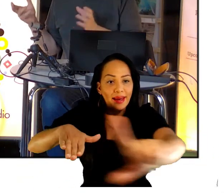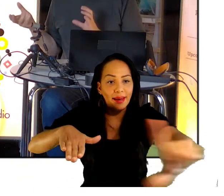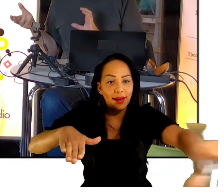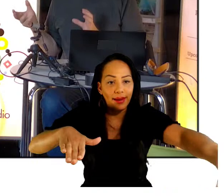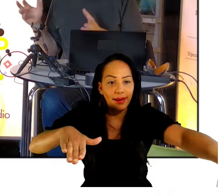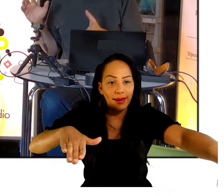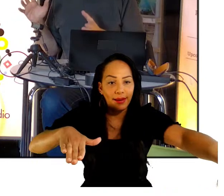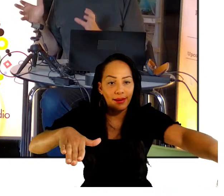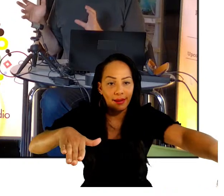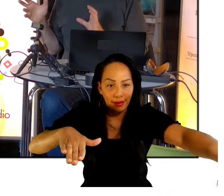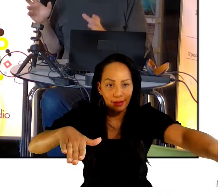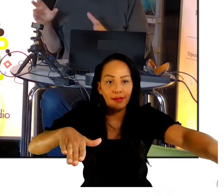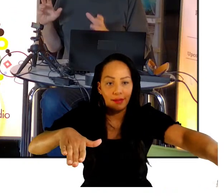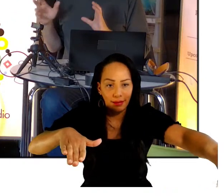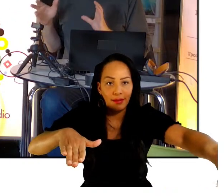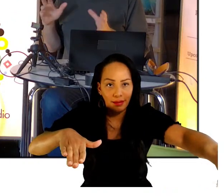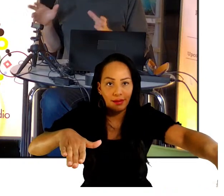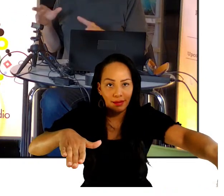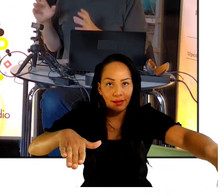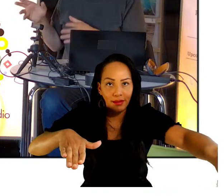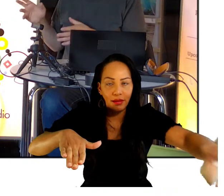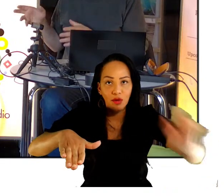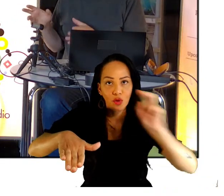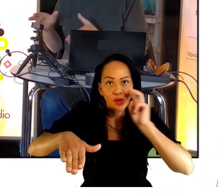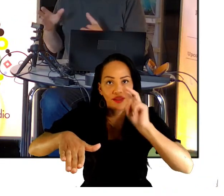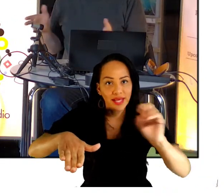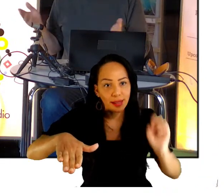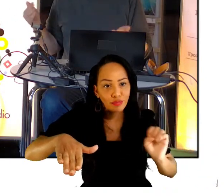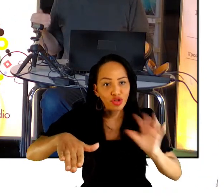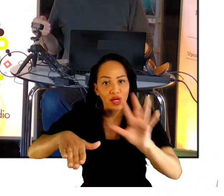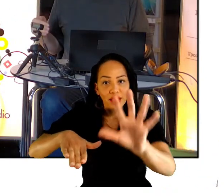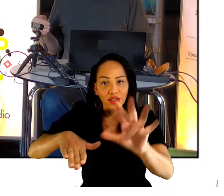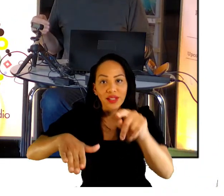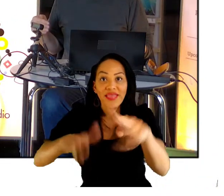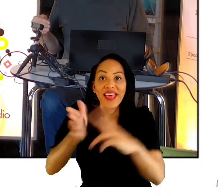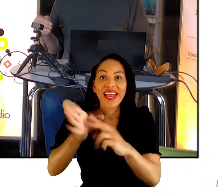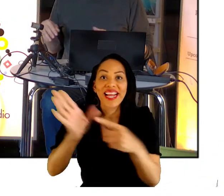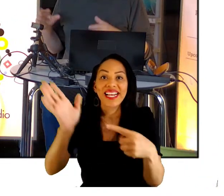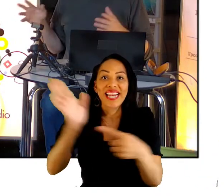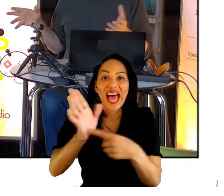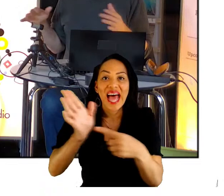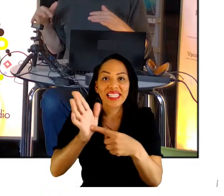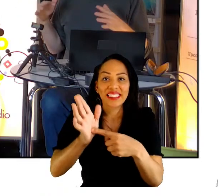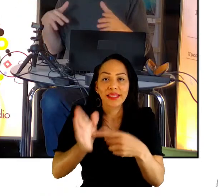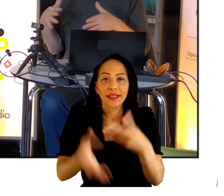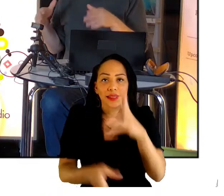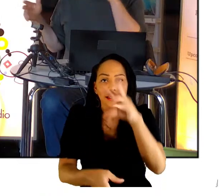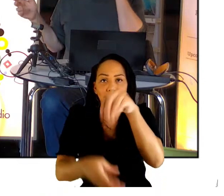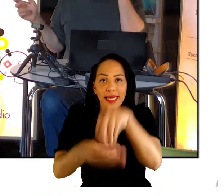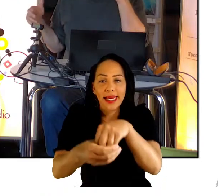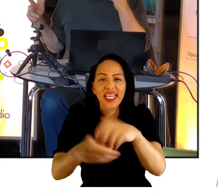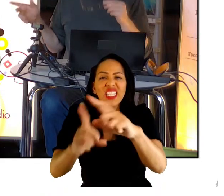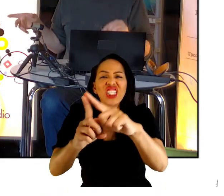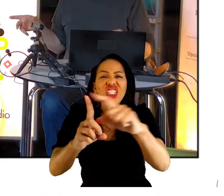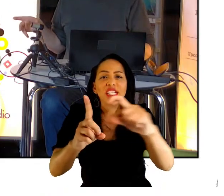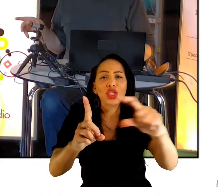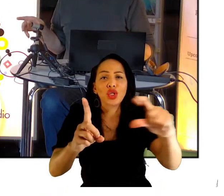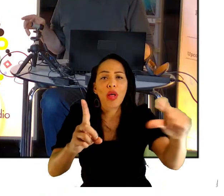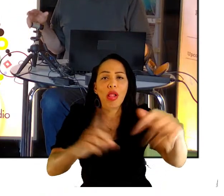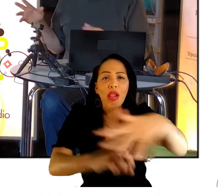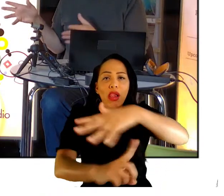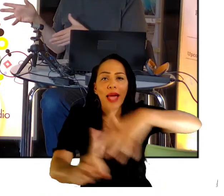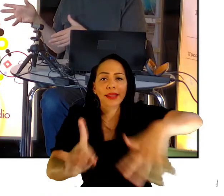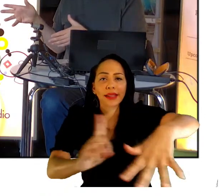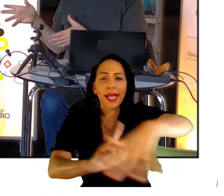in this environment, where she becomes part of this digital landscape, where we're trying to avoid what we were saying earlier